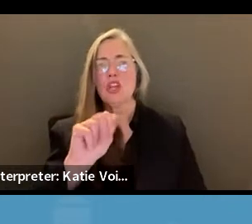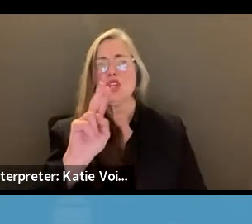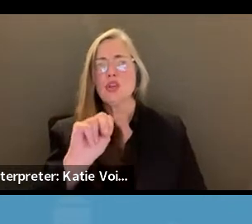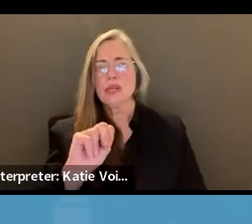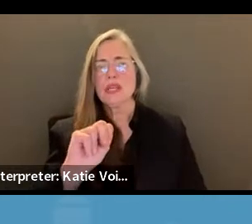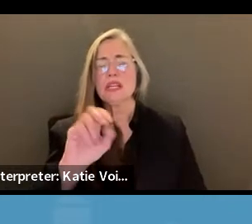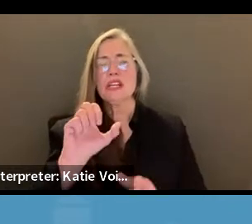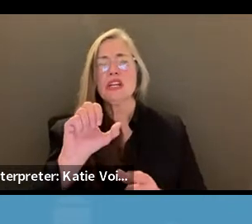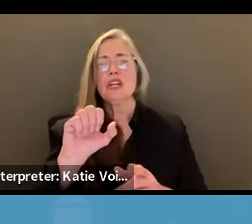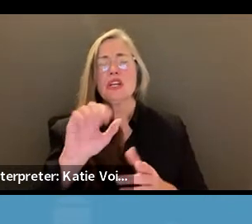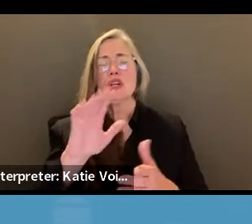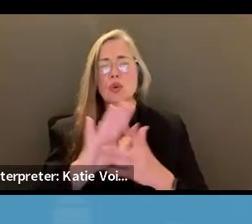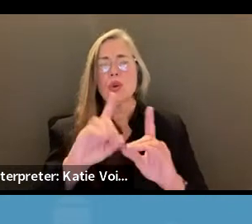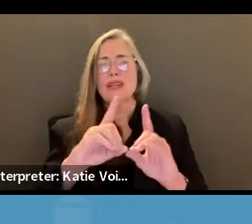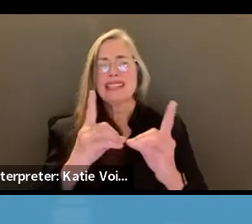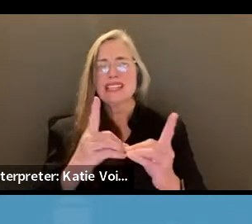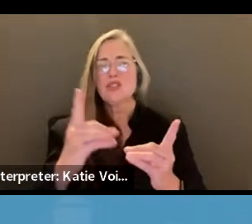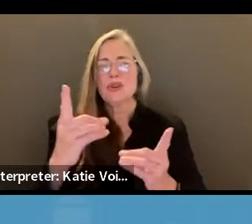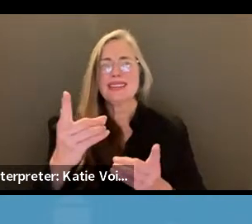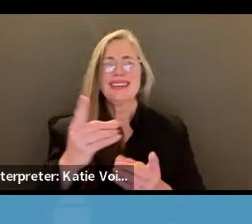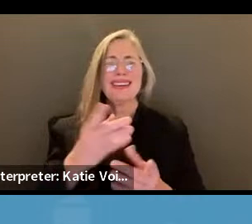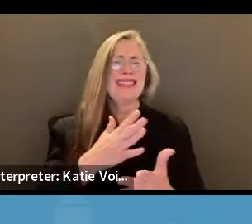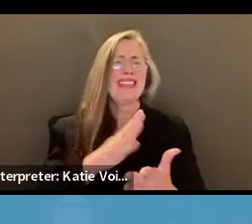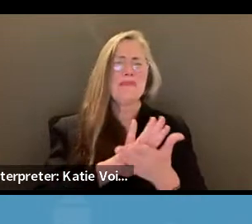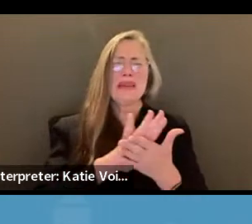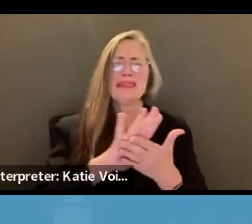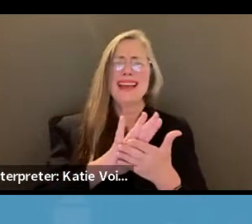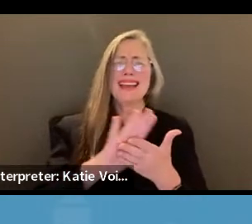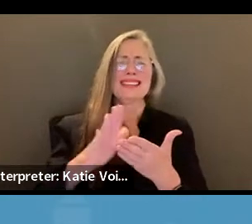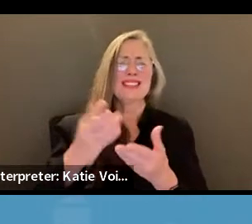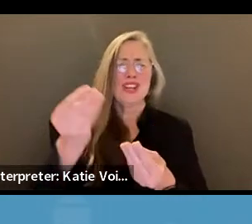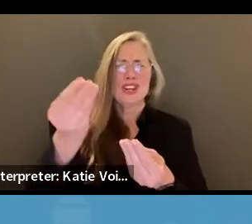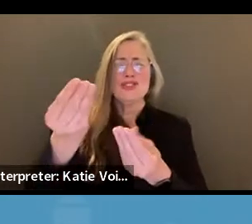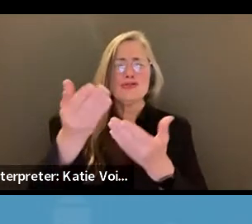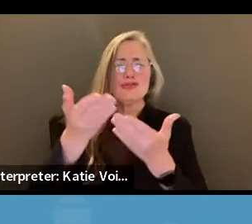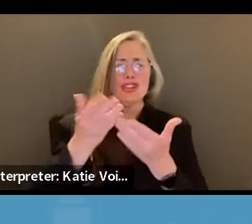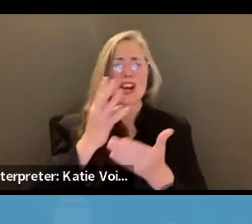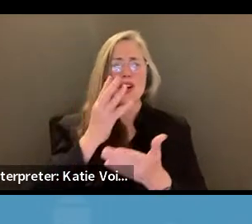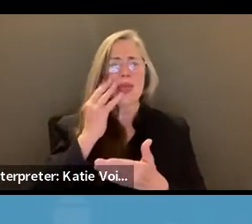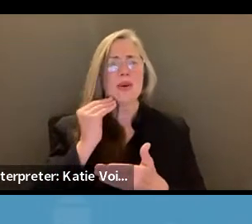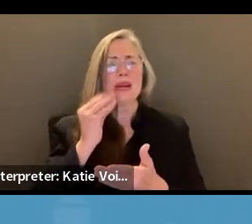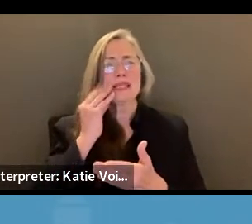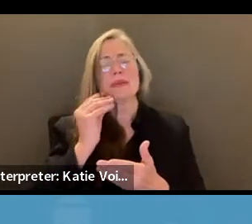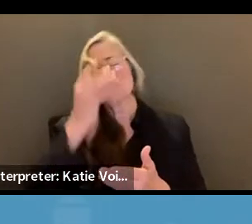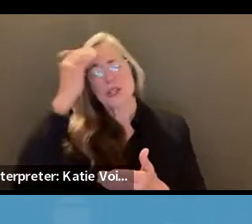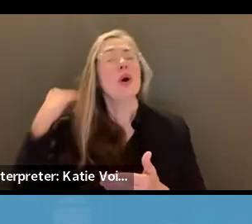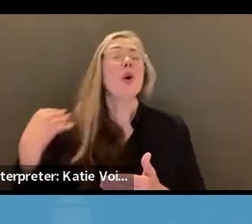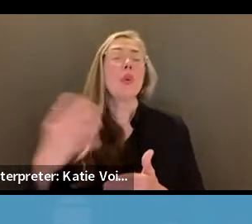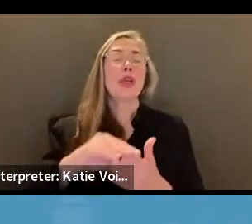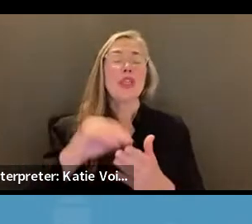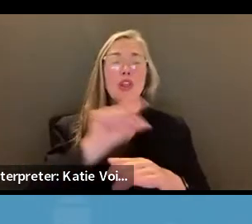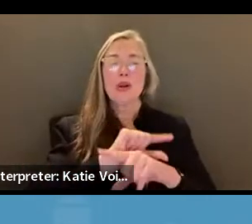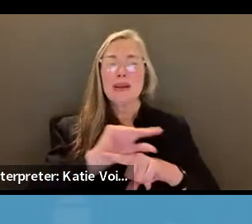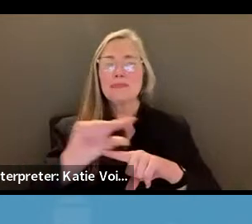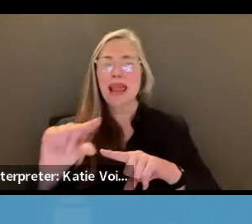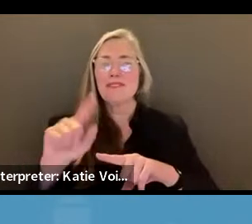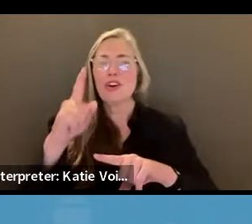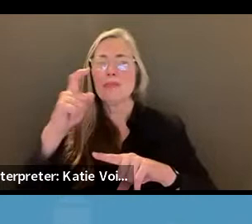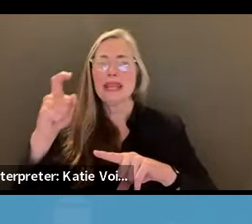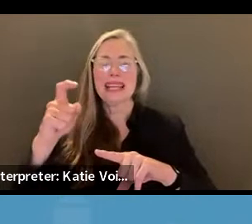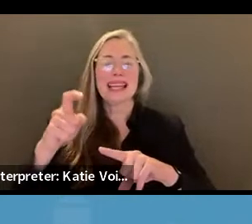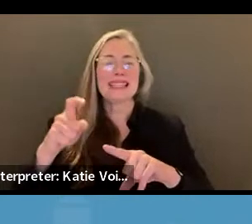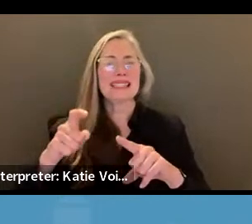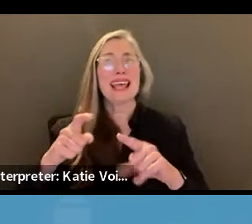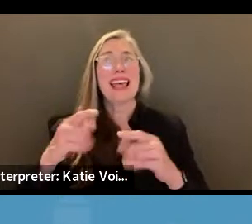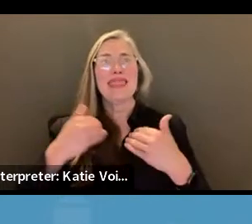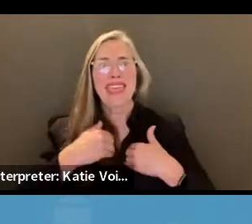kind enough to share their experiences with Learn Platform and how they've been able to cut down costs because they have the data they need to